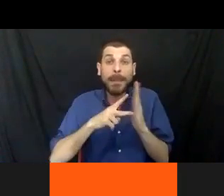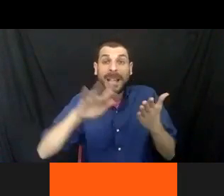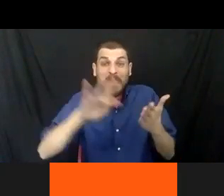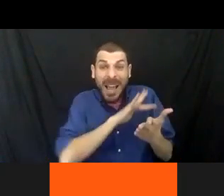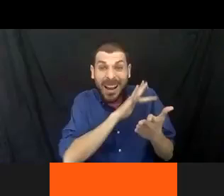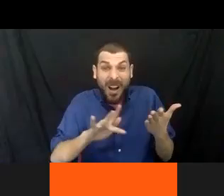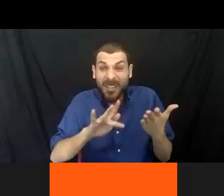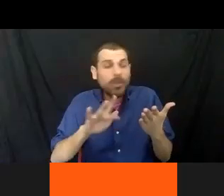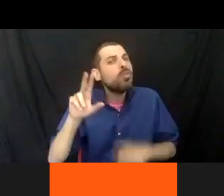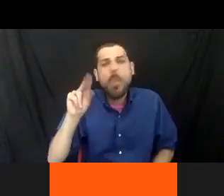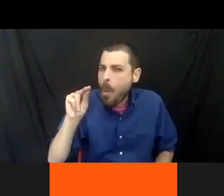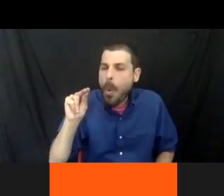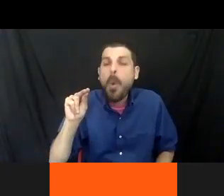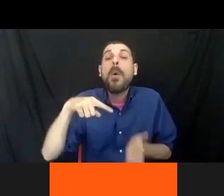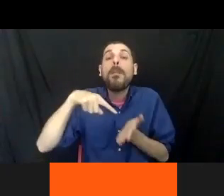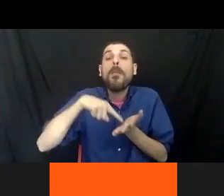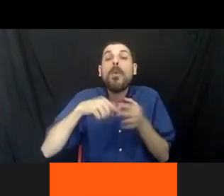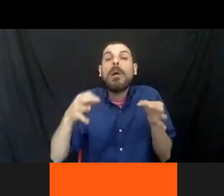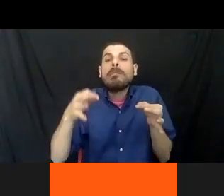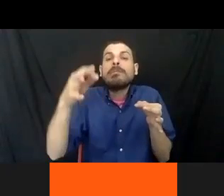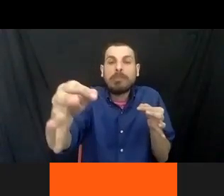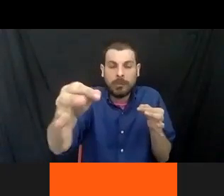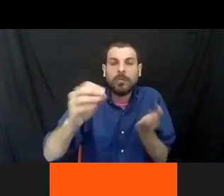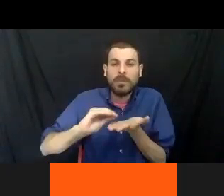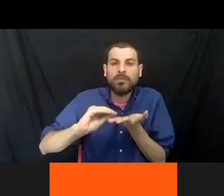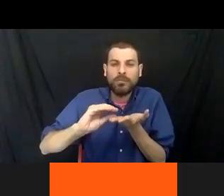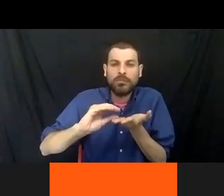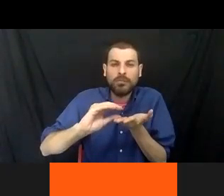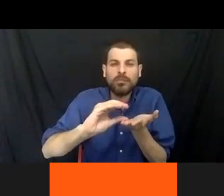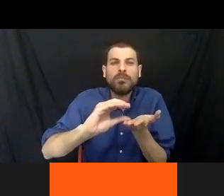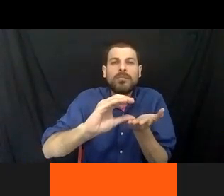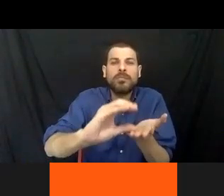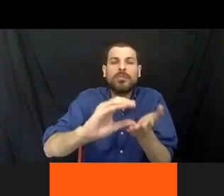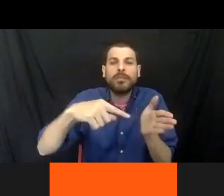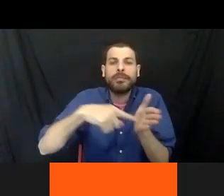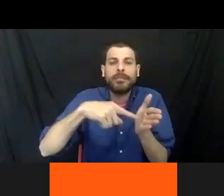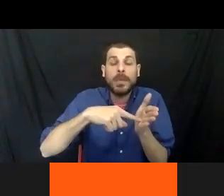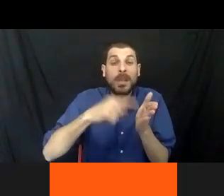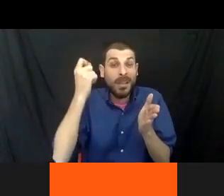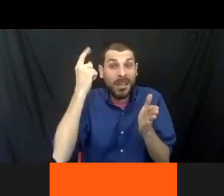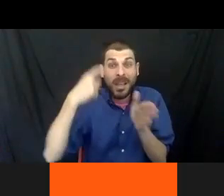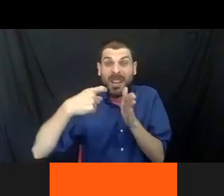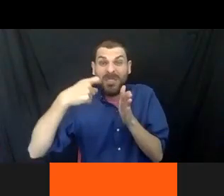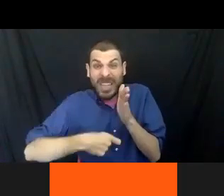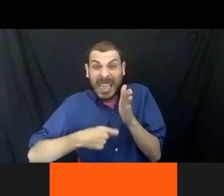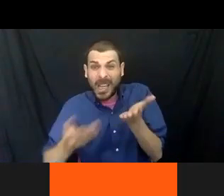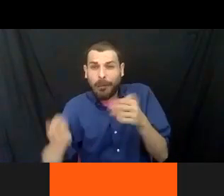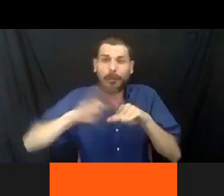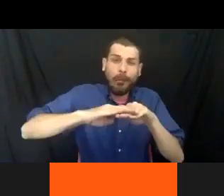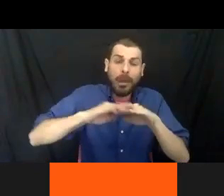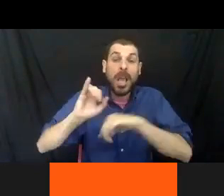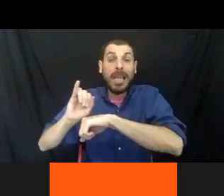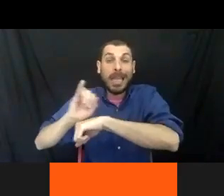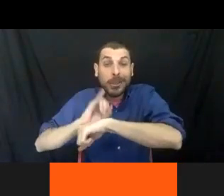being, you can hold off on making them, and there's going to be no fees, penalties, or interest